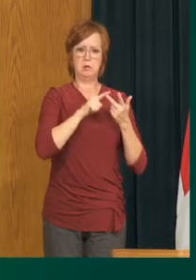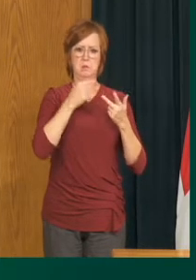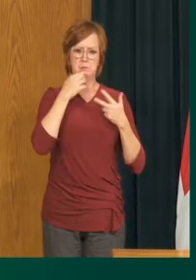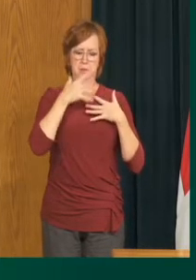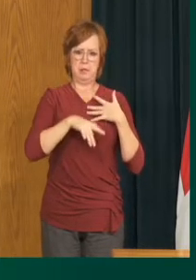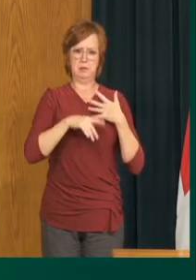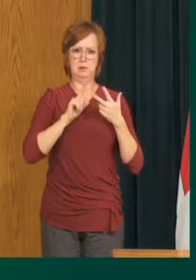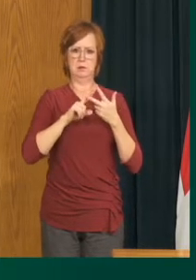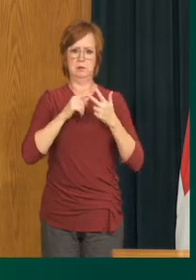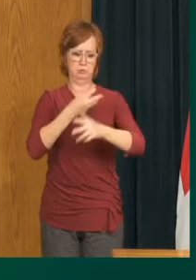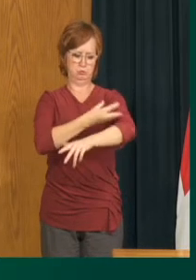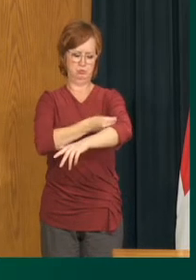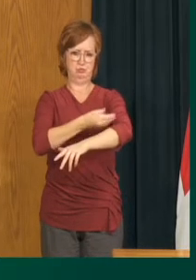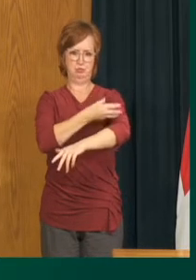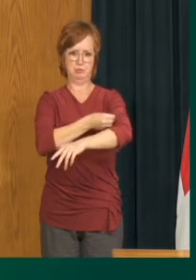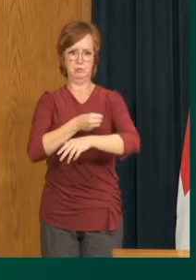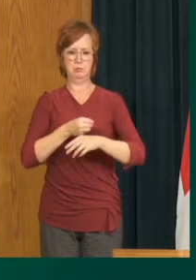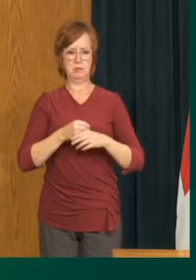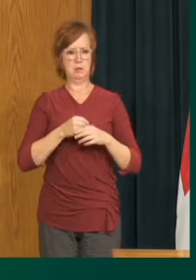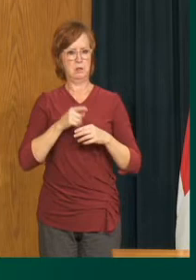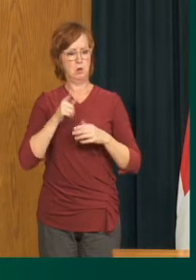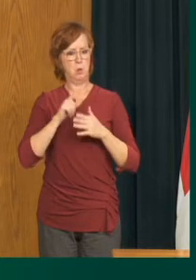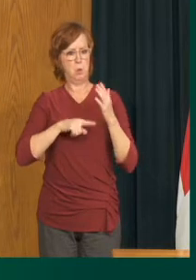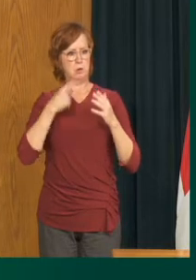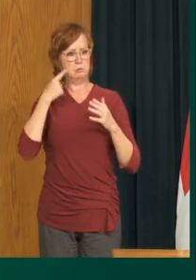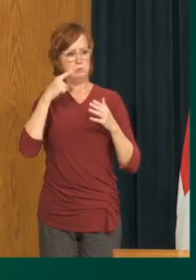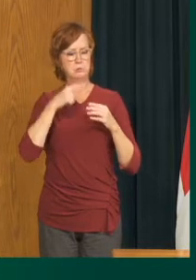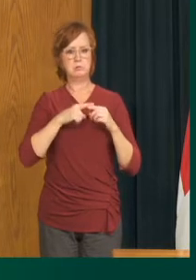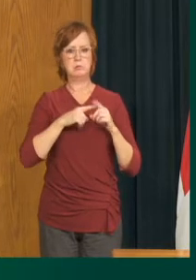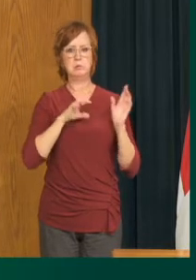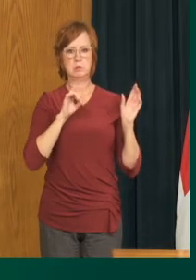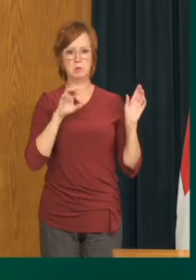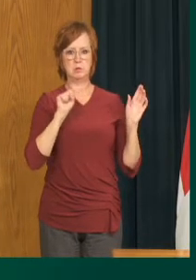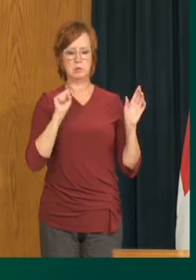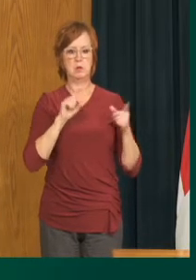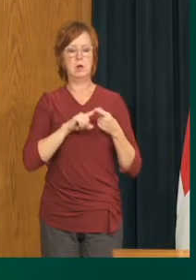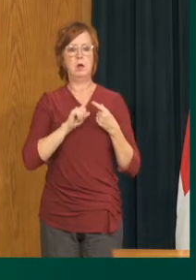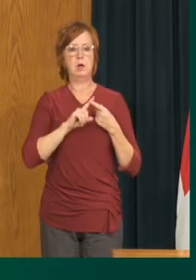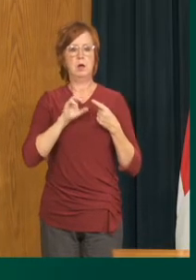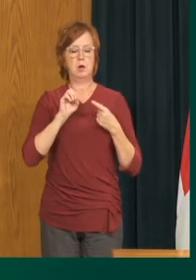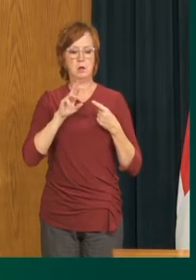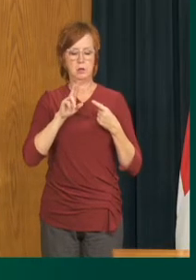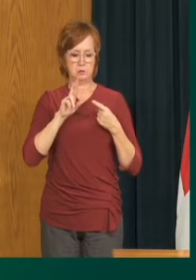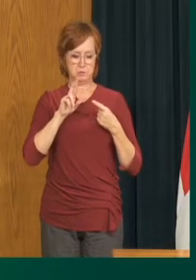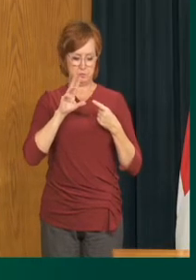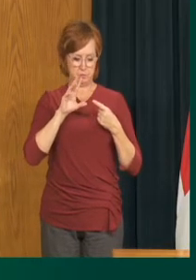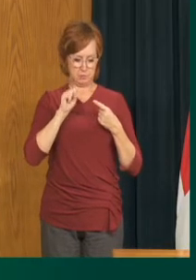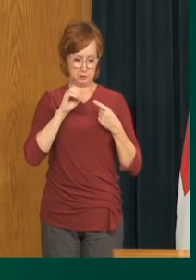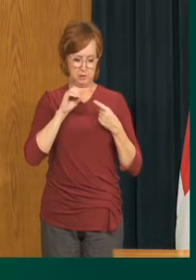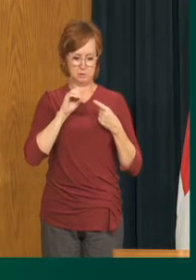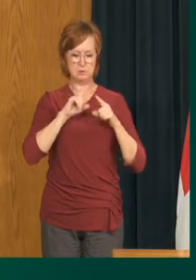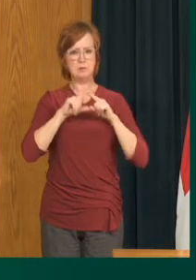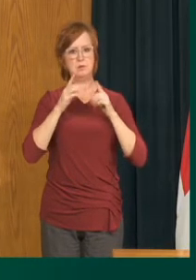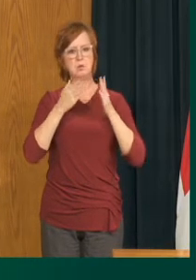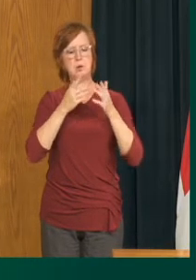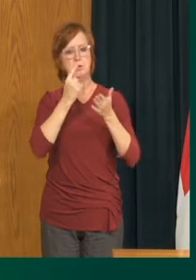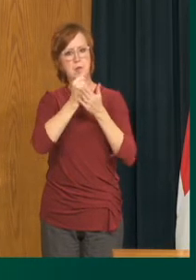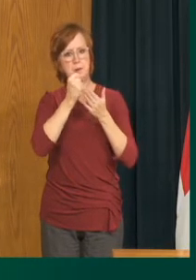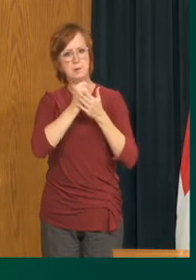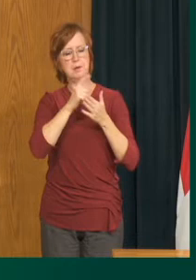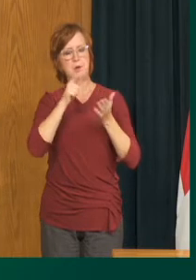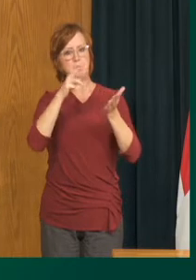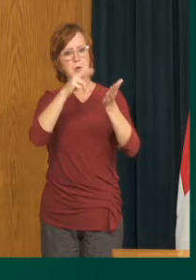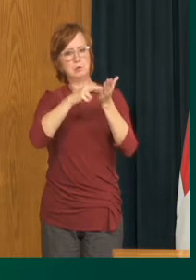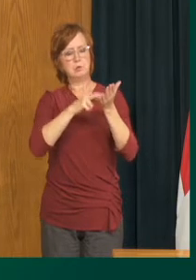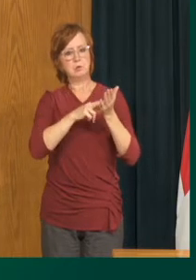the therapies for COVID-19, such as convalescent plasma, remdesivir, or other therapies, have to be enrolled as